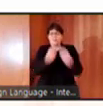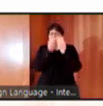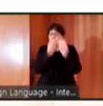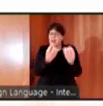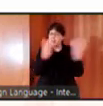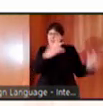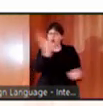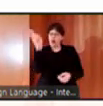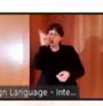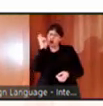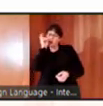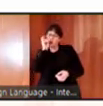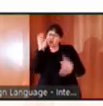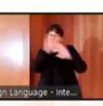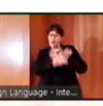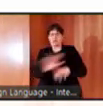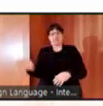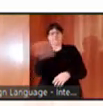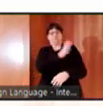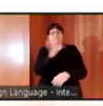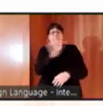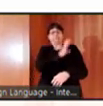know that many of you listening are afraid of what the future holds